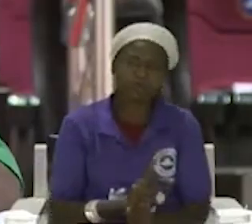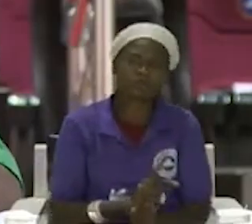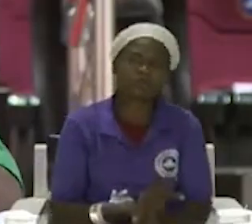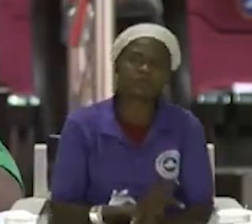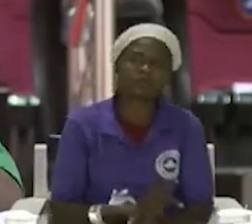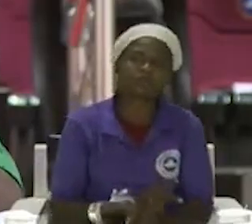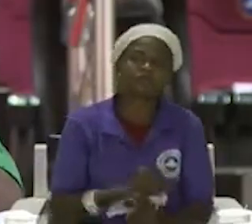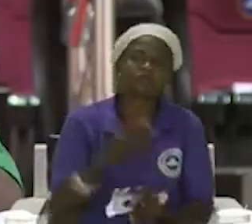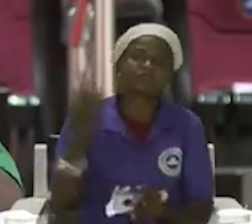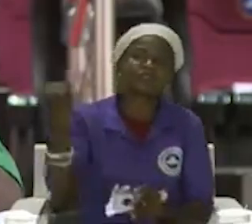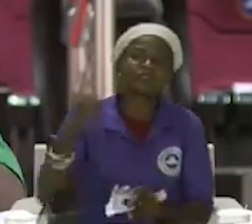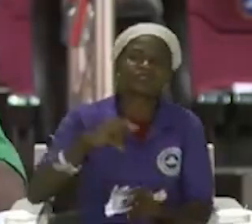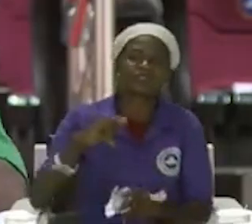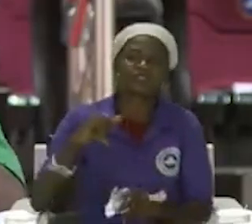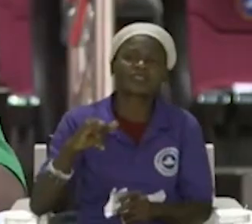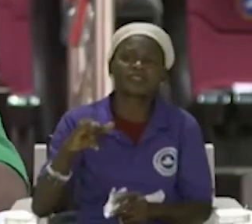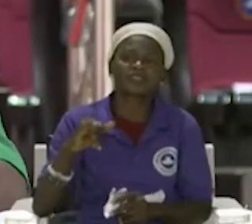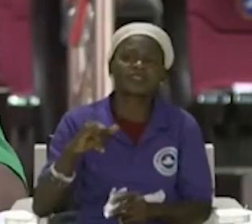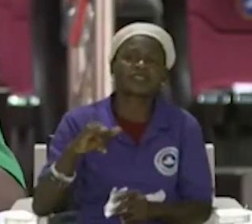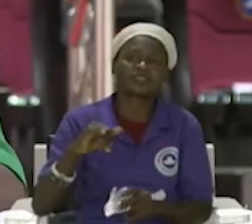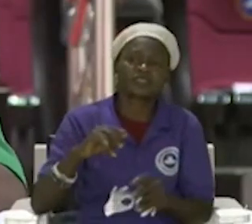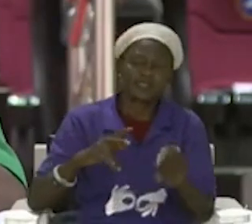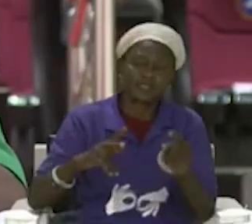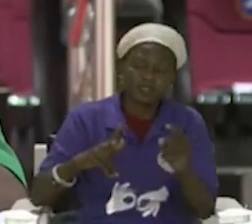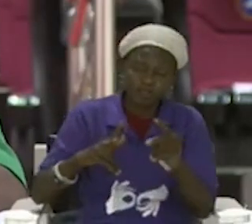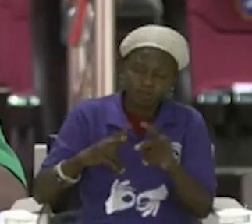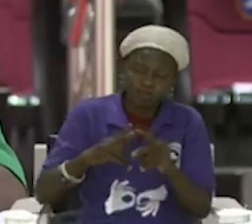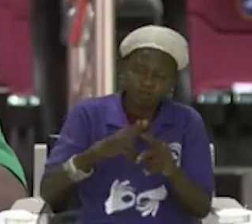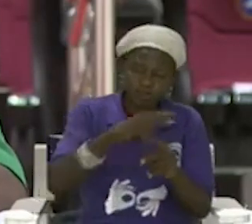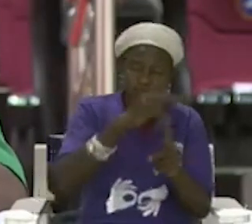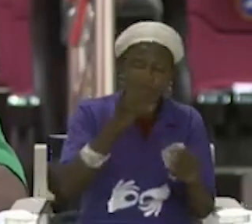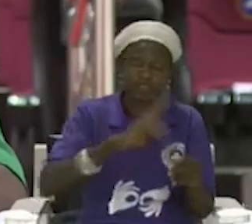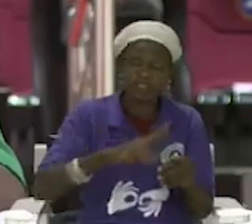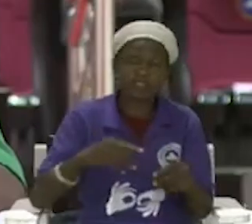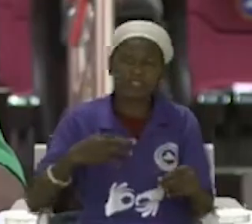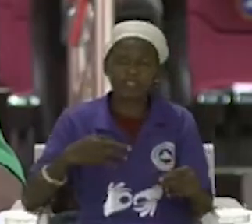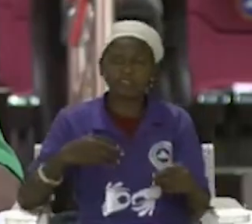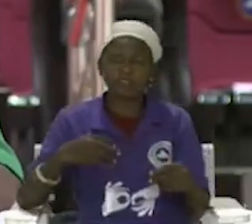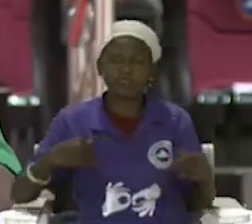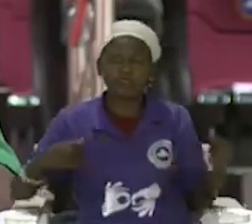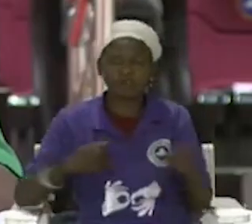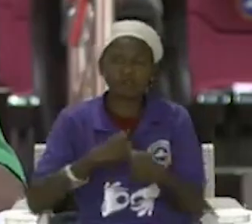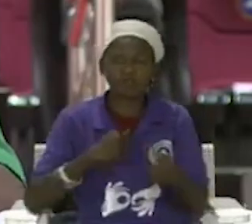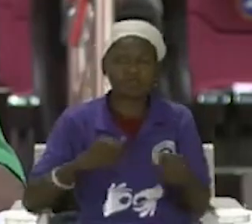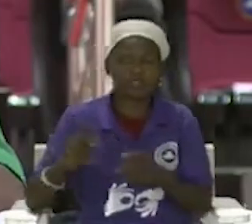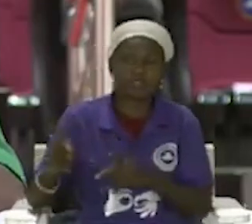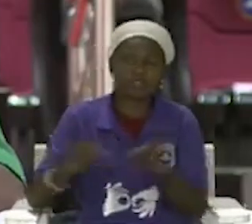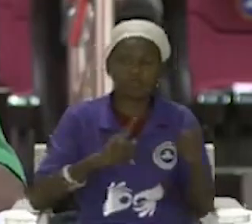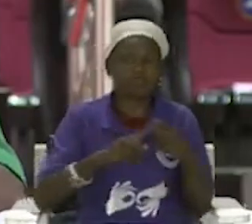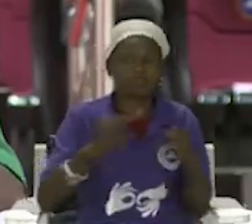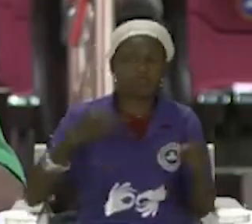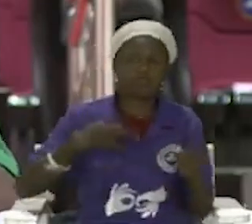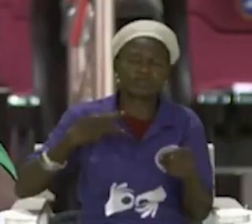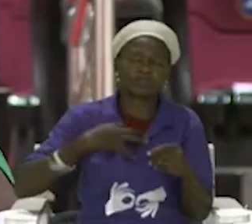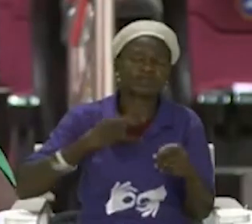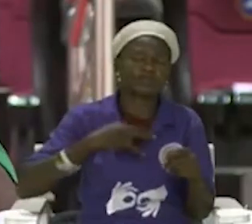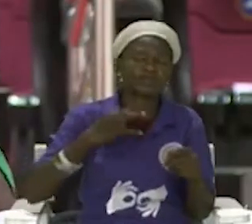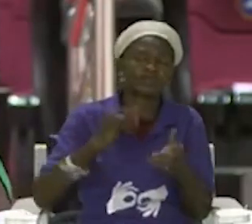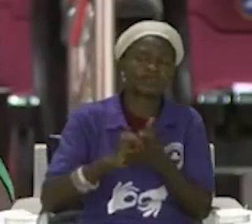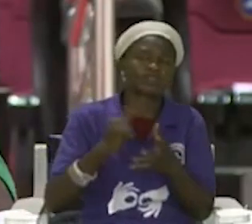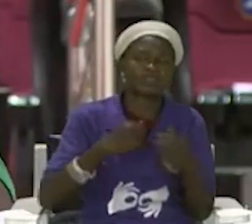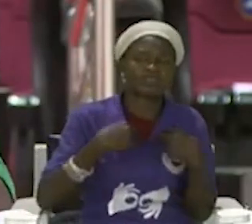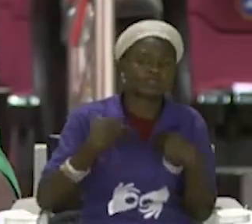They cut their coat according to the cloth they have. They don't